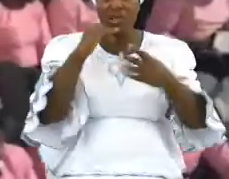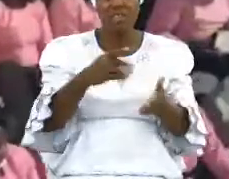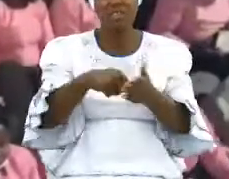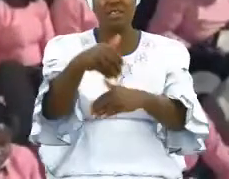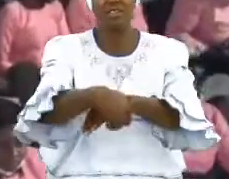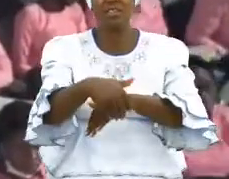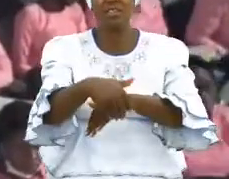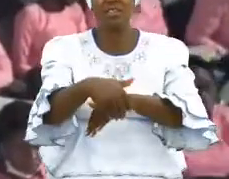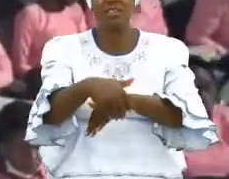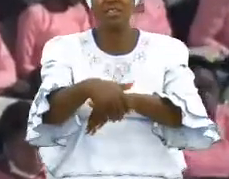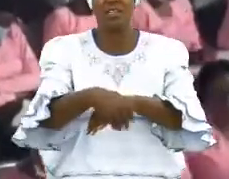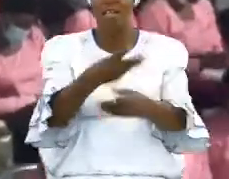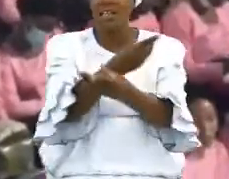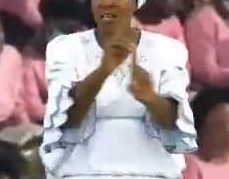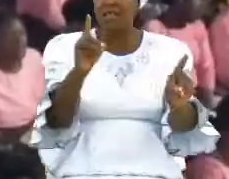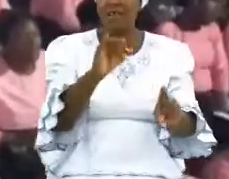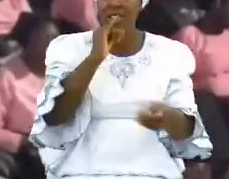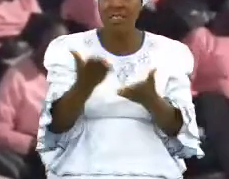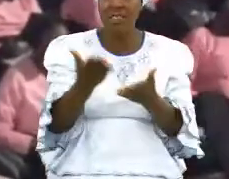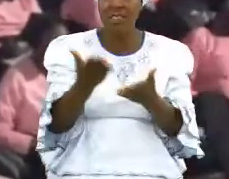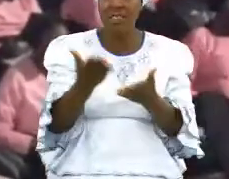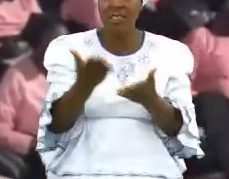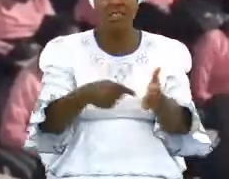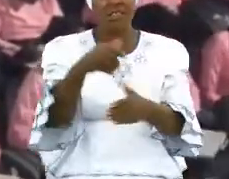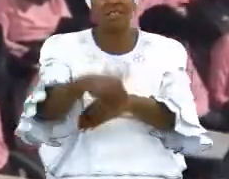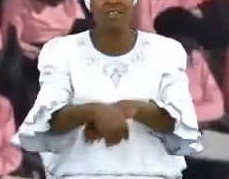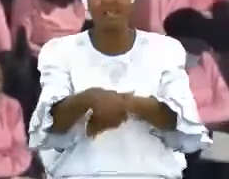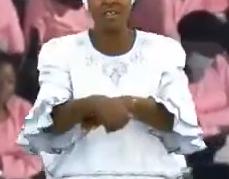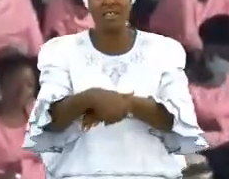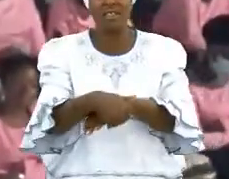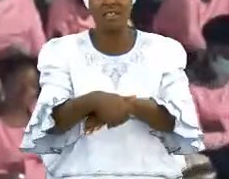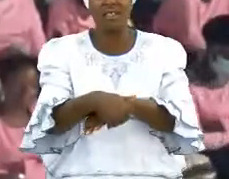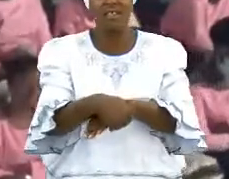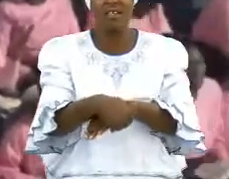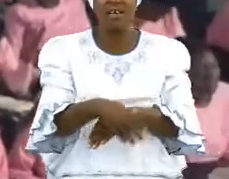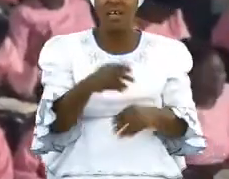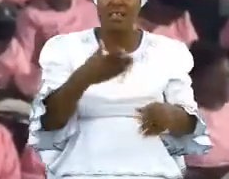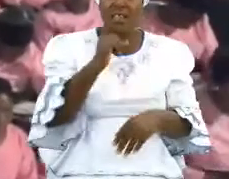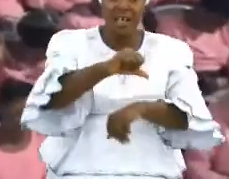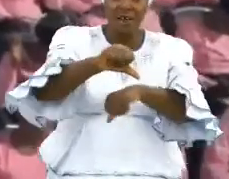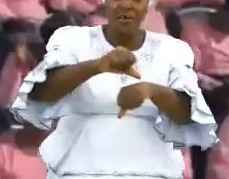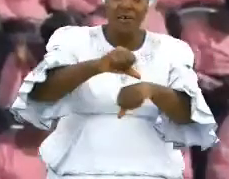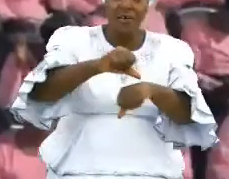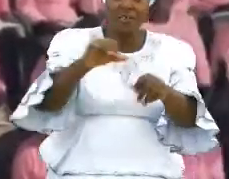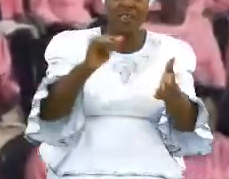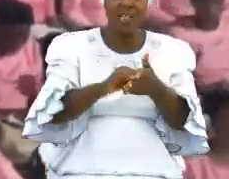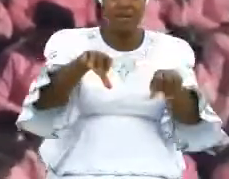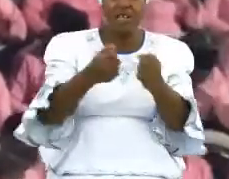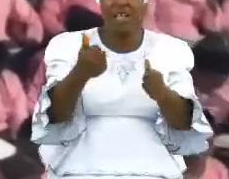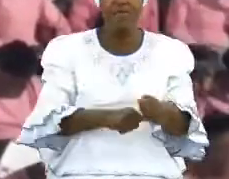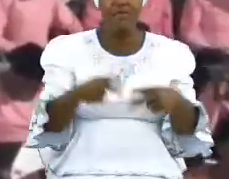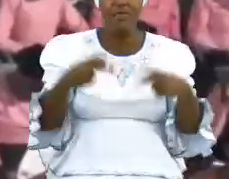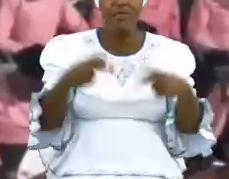tonight. Deliverance available tonight. There's the anointing that breaks every yoke tonight here, and that anointing